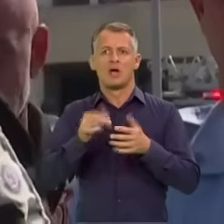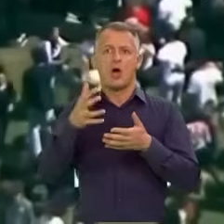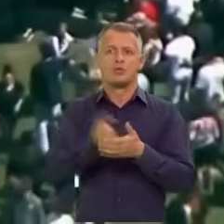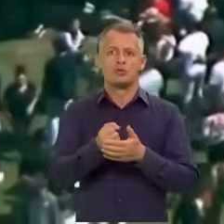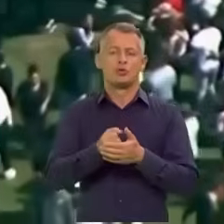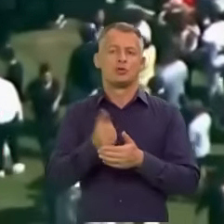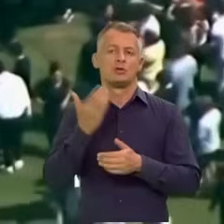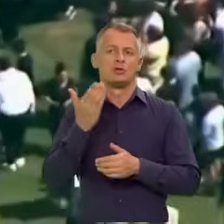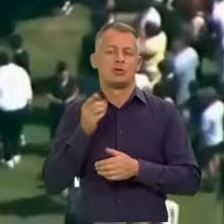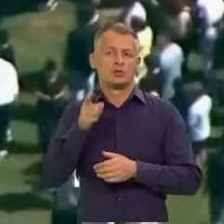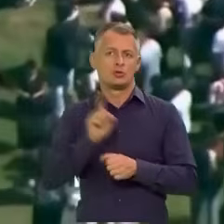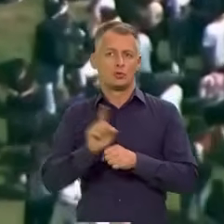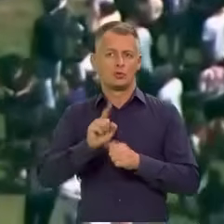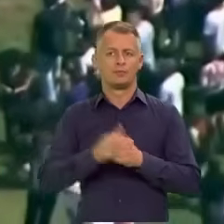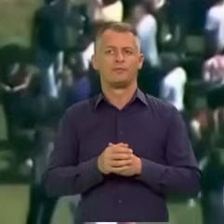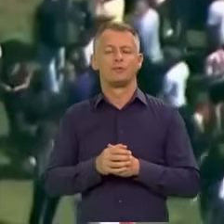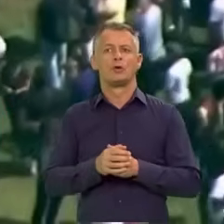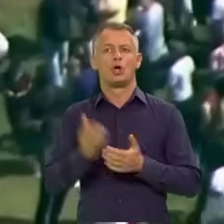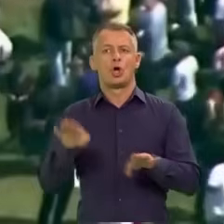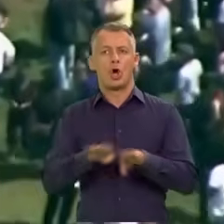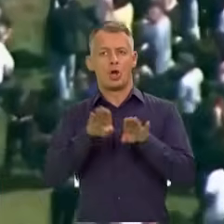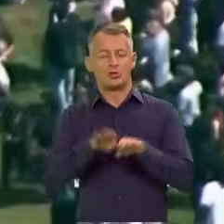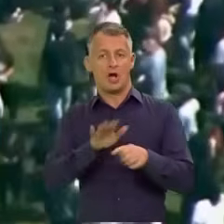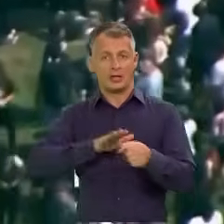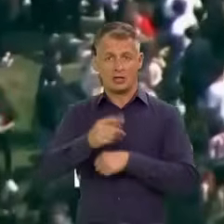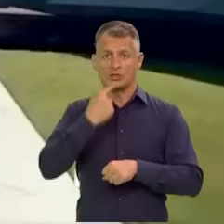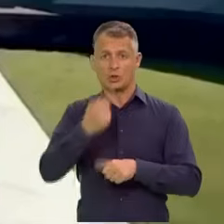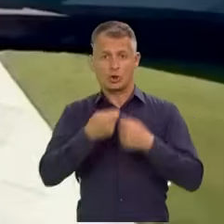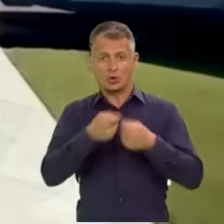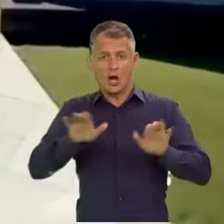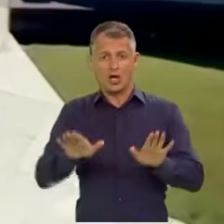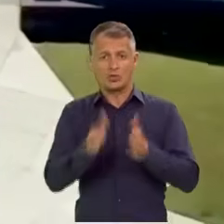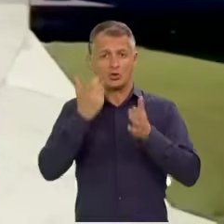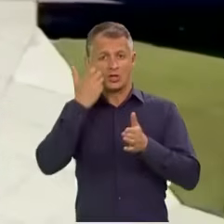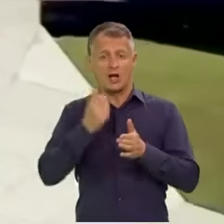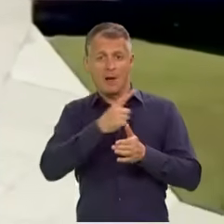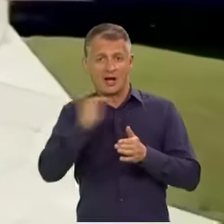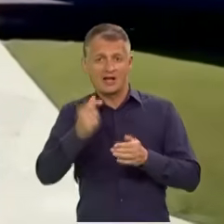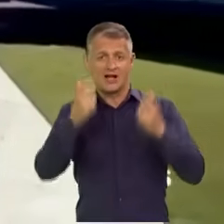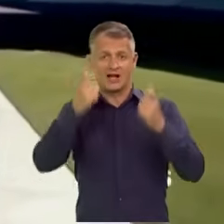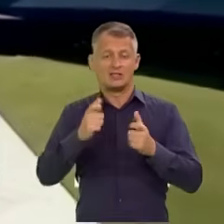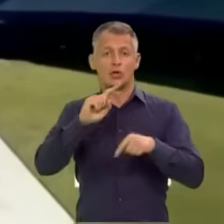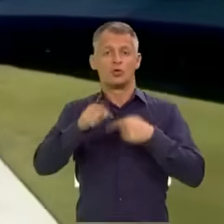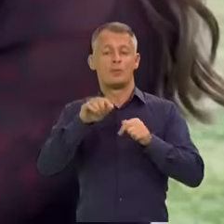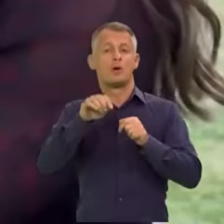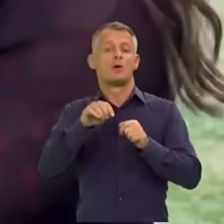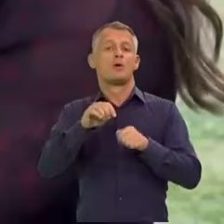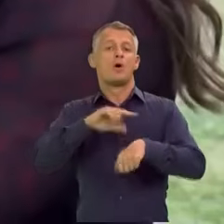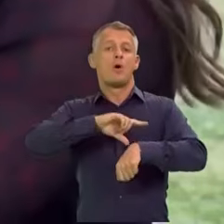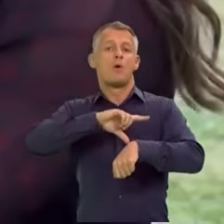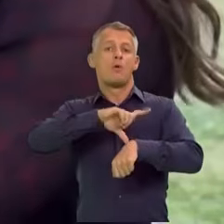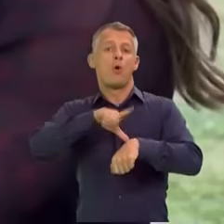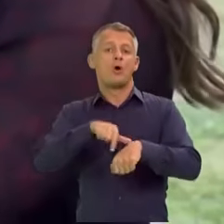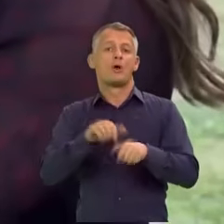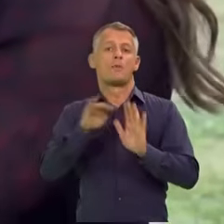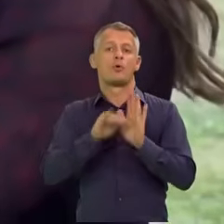school. Colegii atacatorului povestesc că totul a început când acesta a părăsit propria clasă la sfârșitul unei ore de algebră. He just starts to